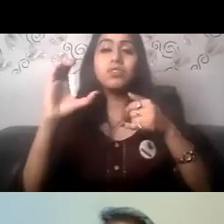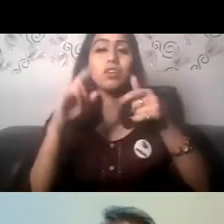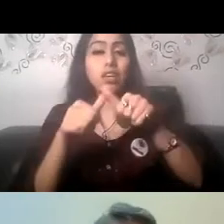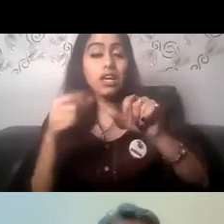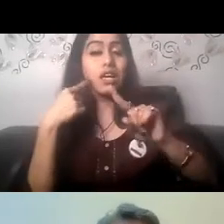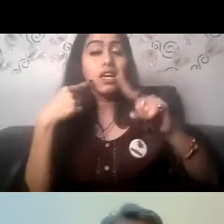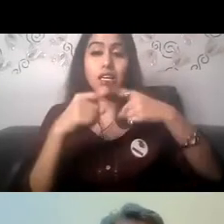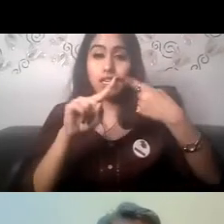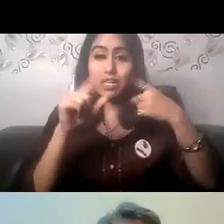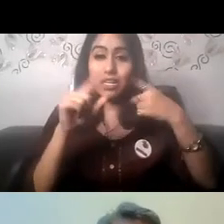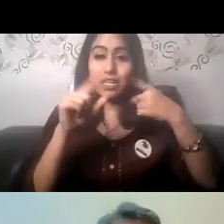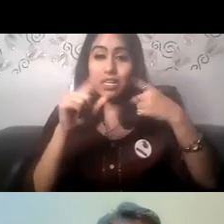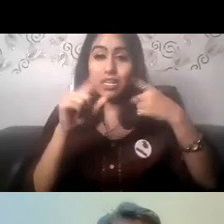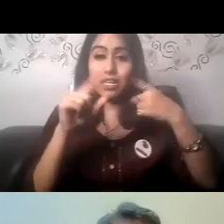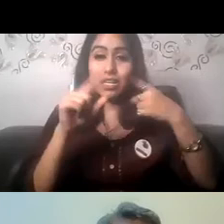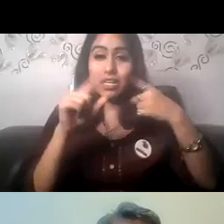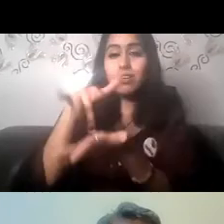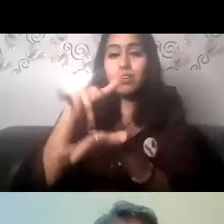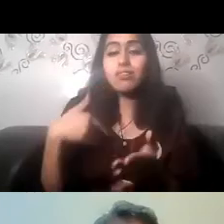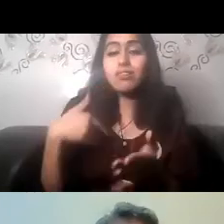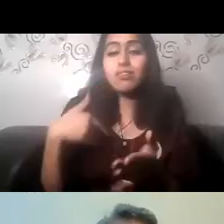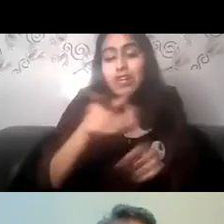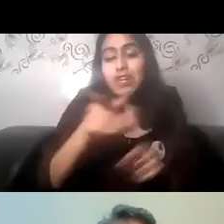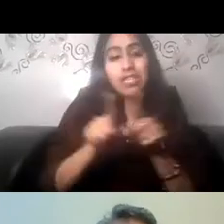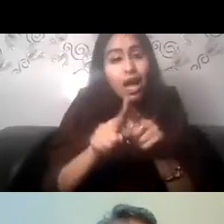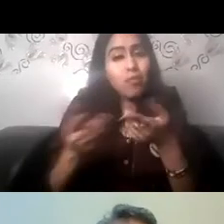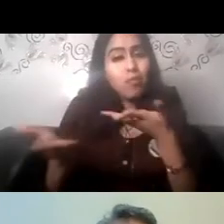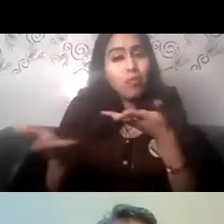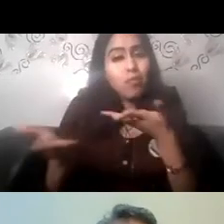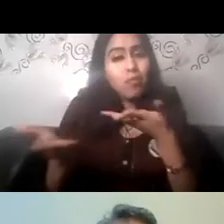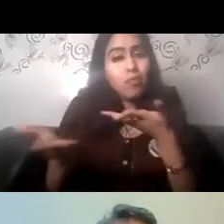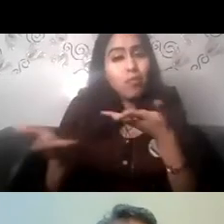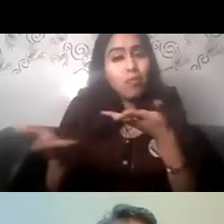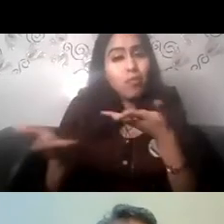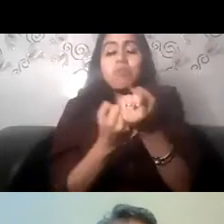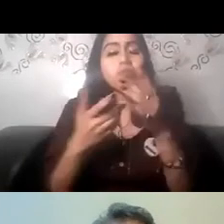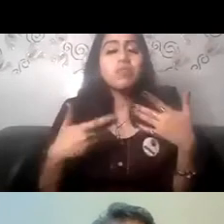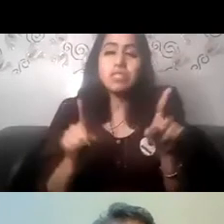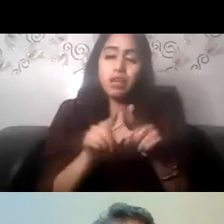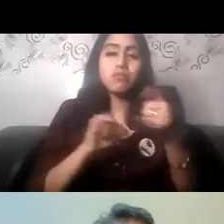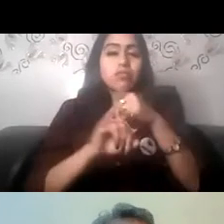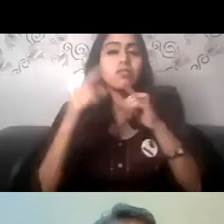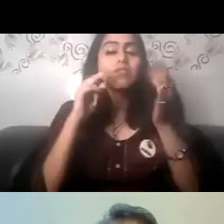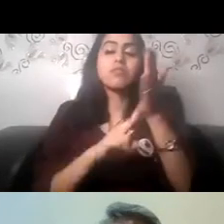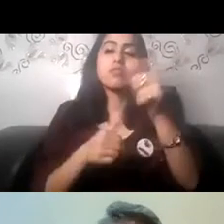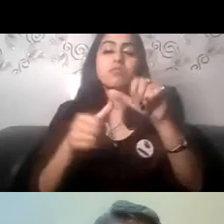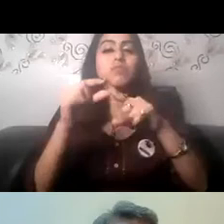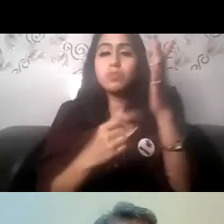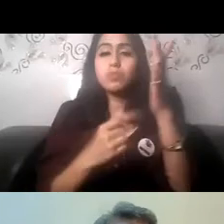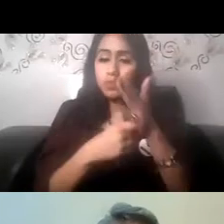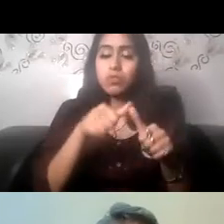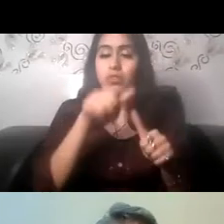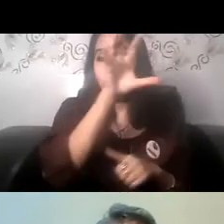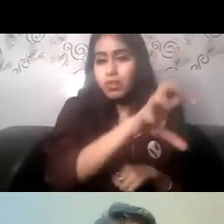those places. We can provide some support in some format in Singapore as well. And there is a lot that